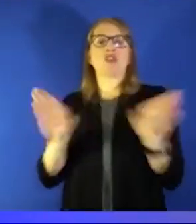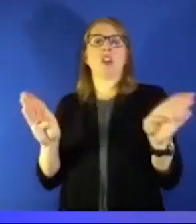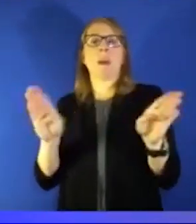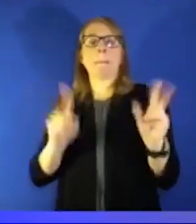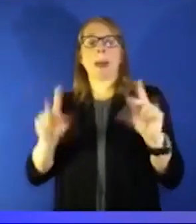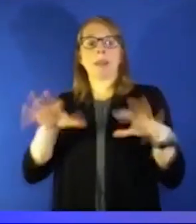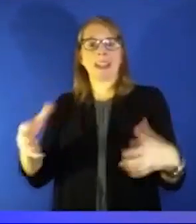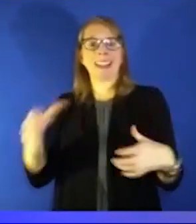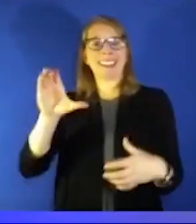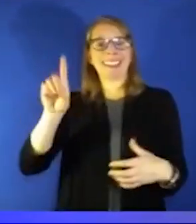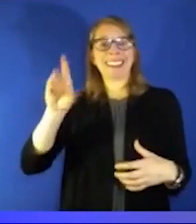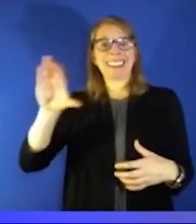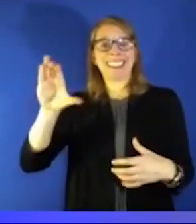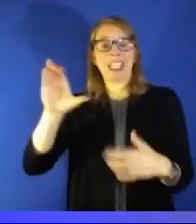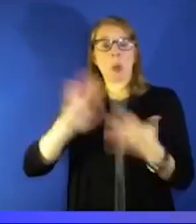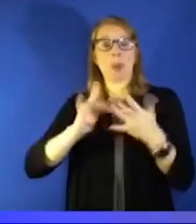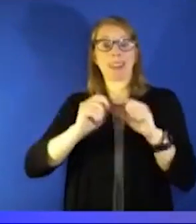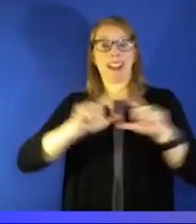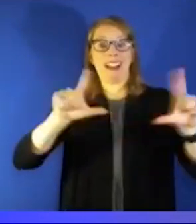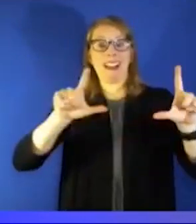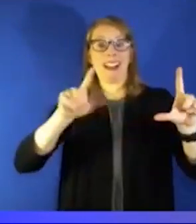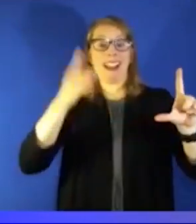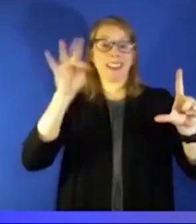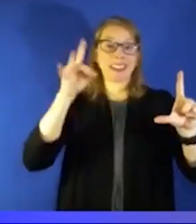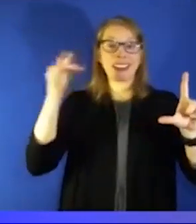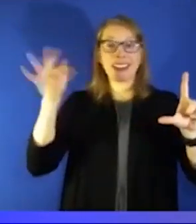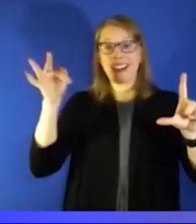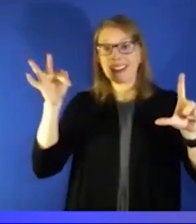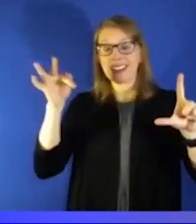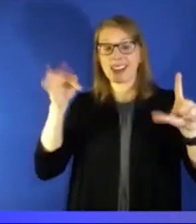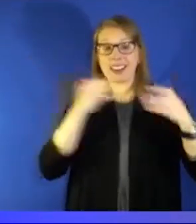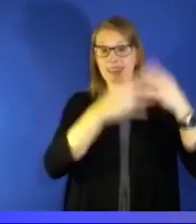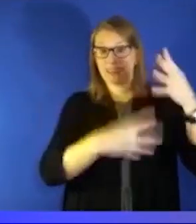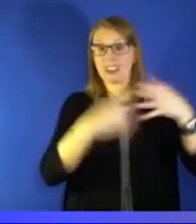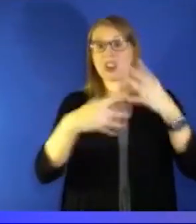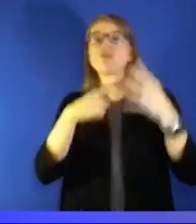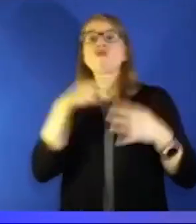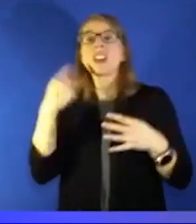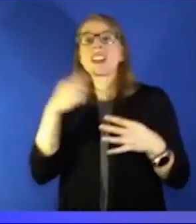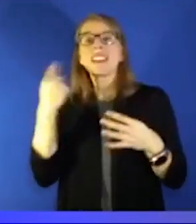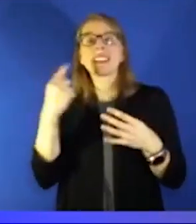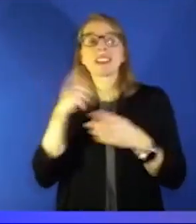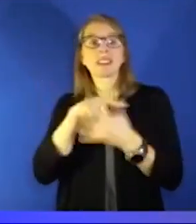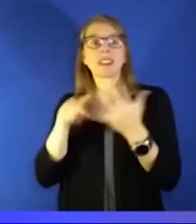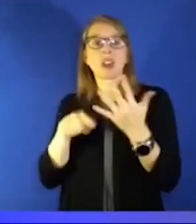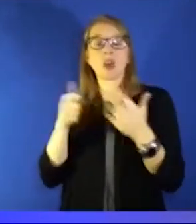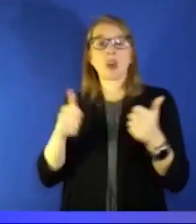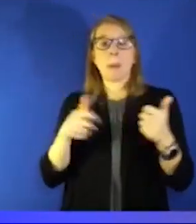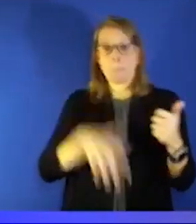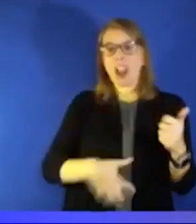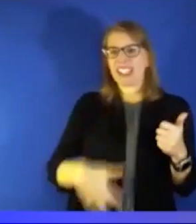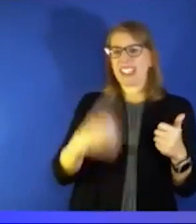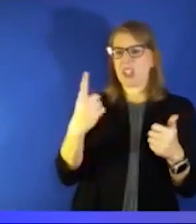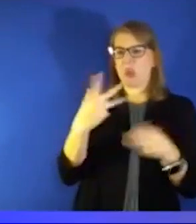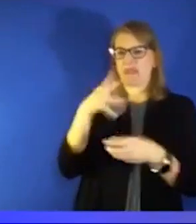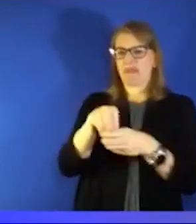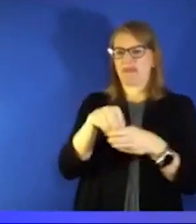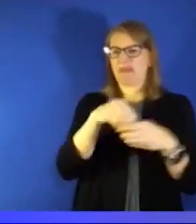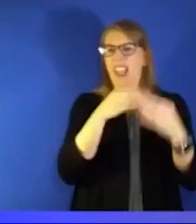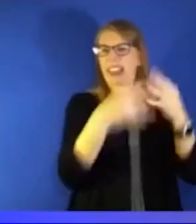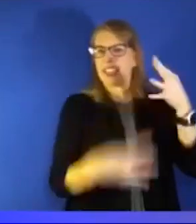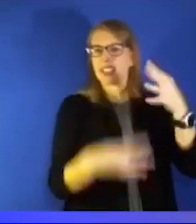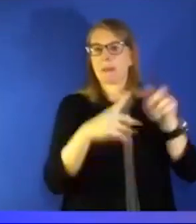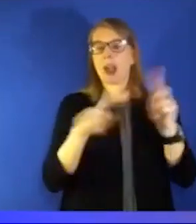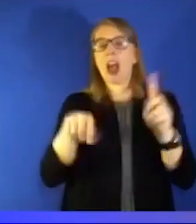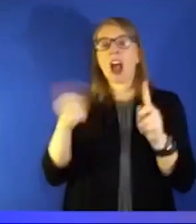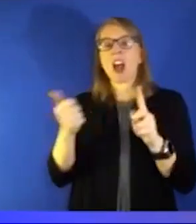website. They have about 18 or 19 risk factors, of which pregnancy is one of them, but some of the others are pretty